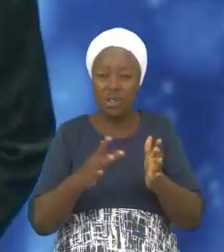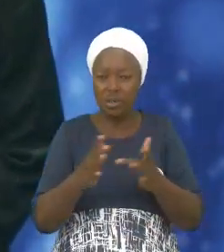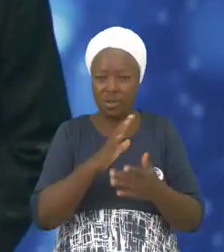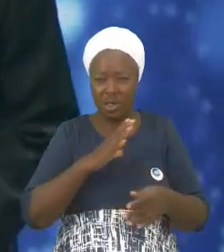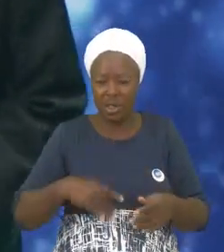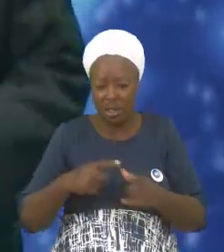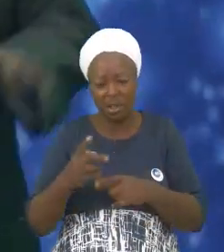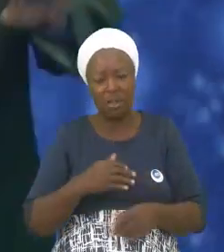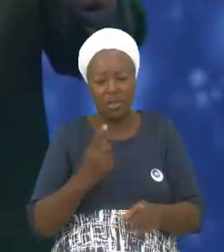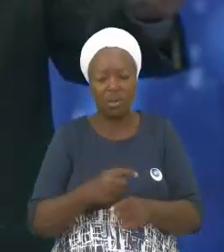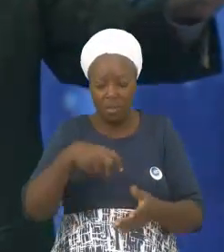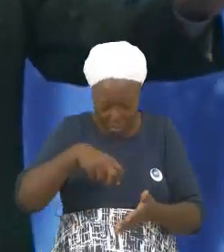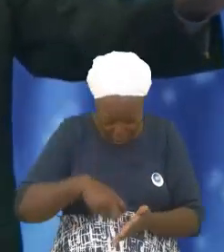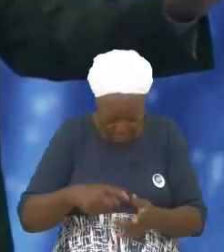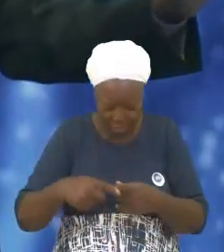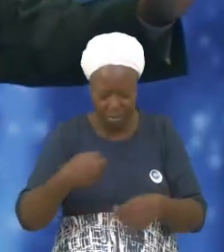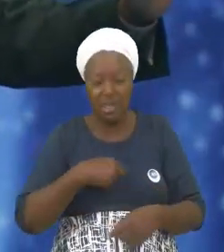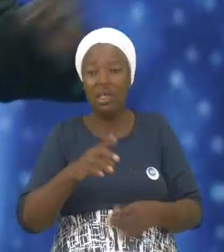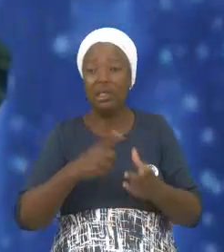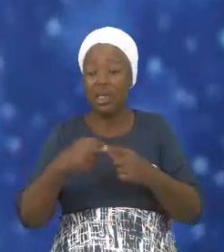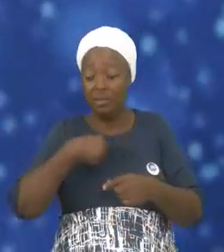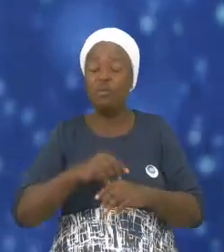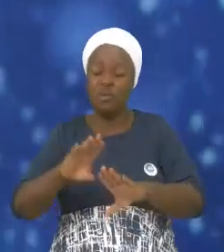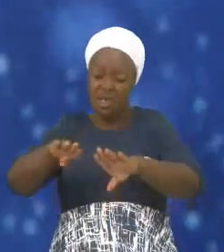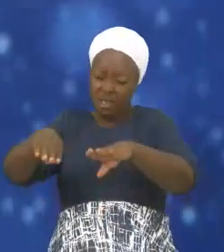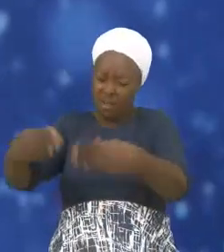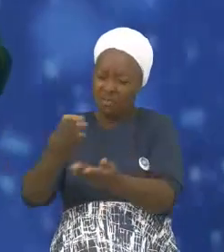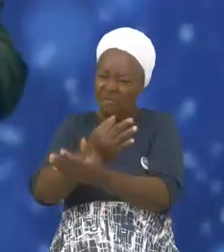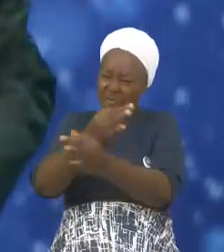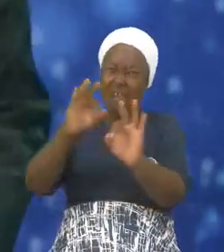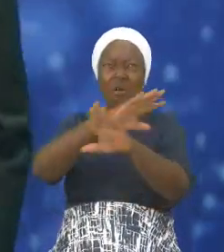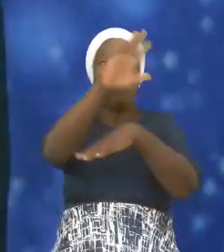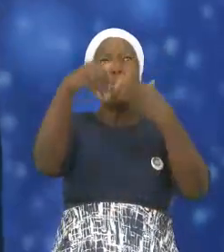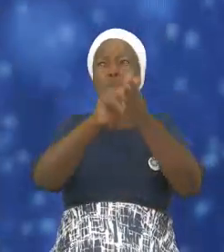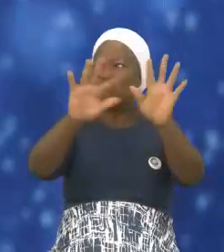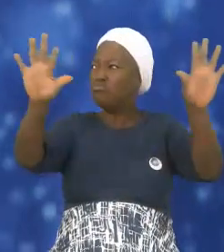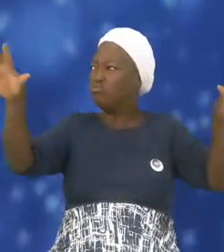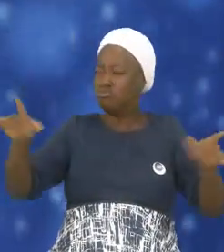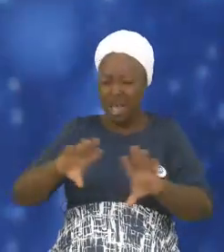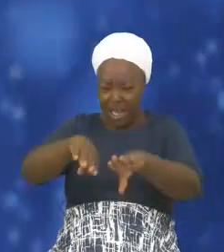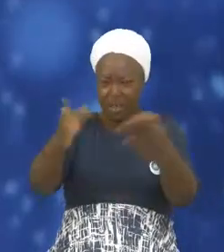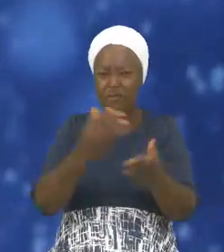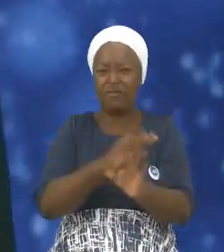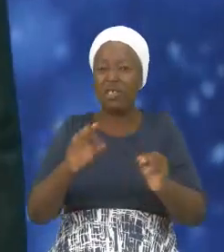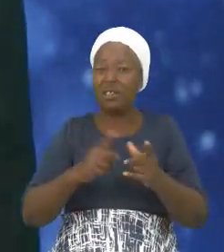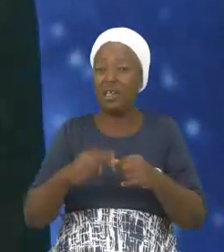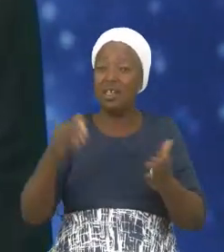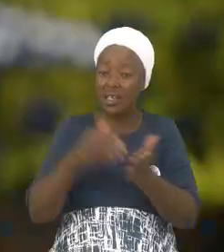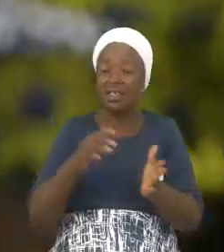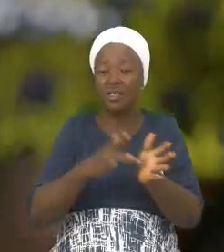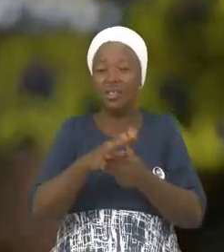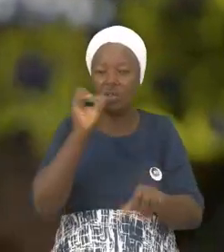bow down to me and I will give you all these things. And then again, Jesus overcame him. You will